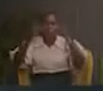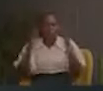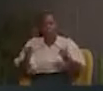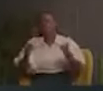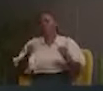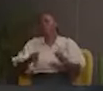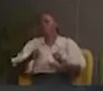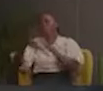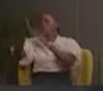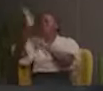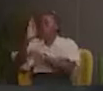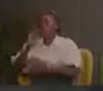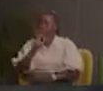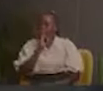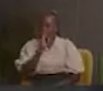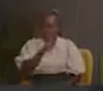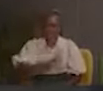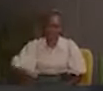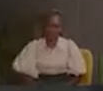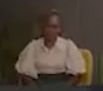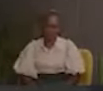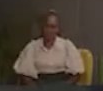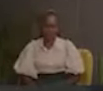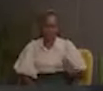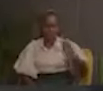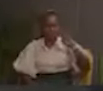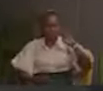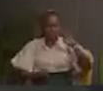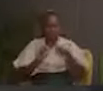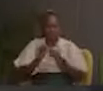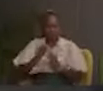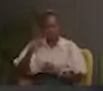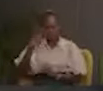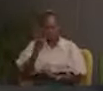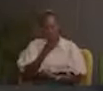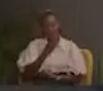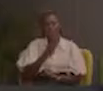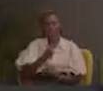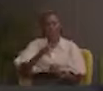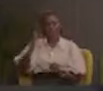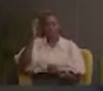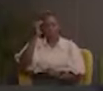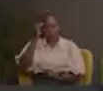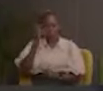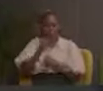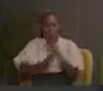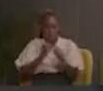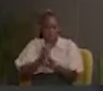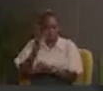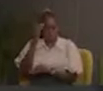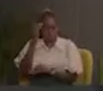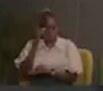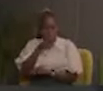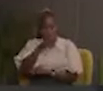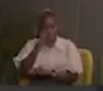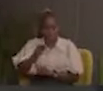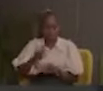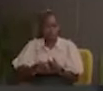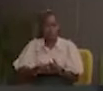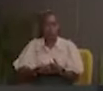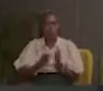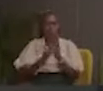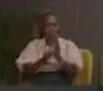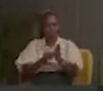is. Second knowledge. The second dimension of knowledge you need to manifest Bible faith is